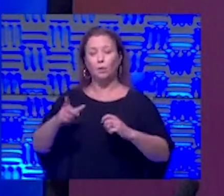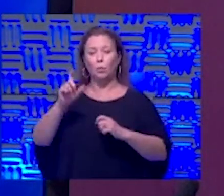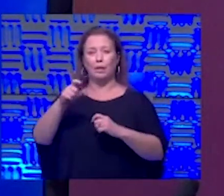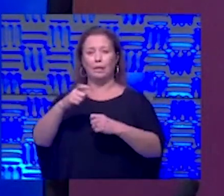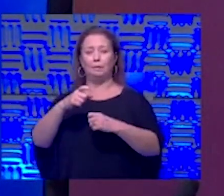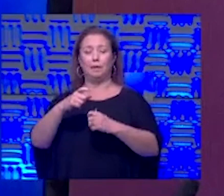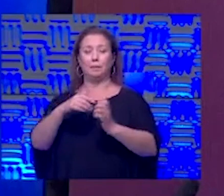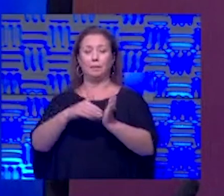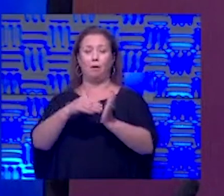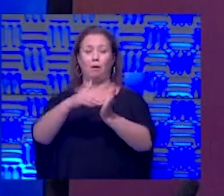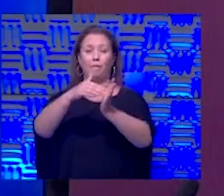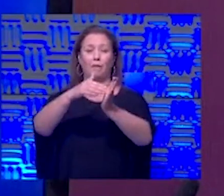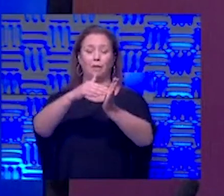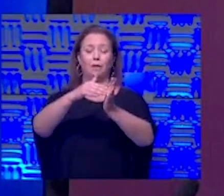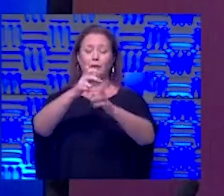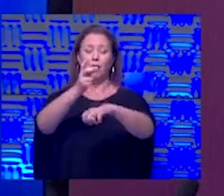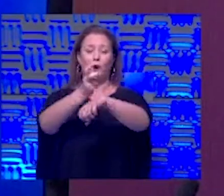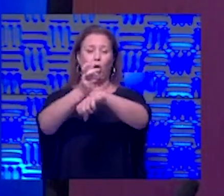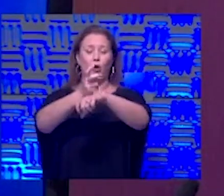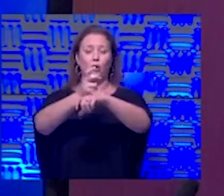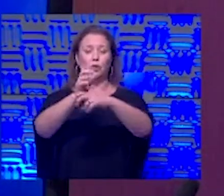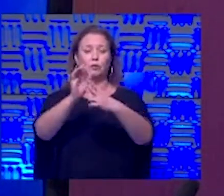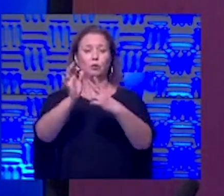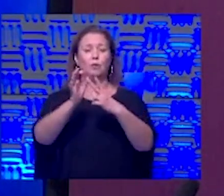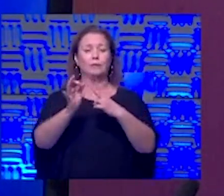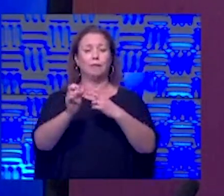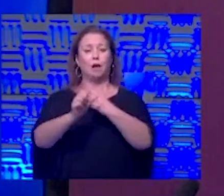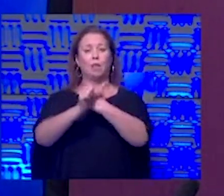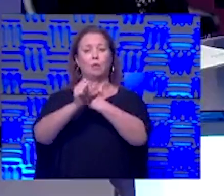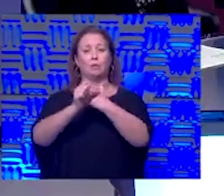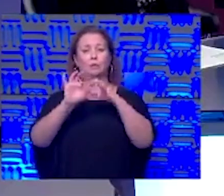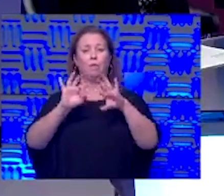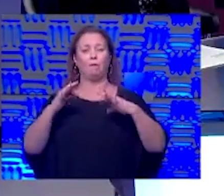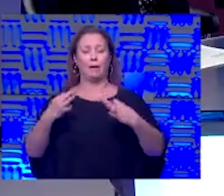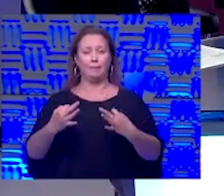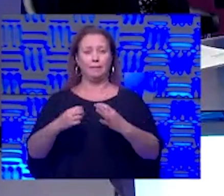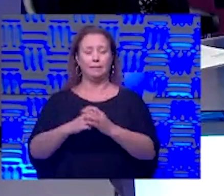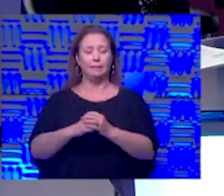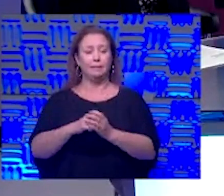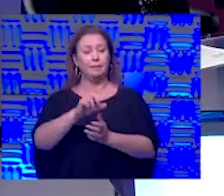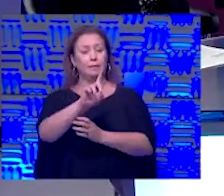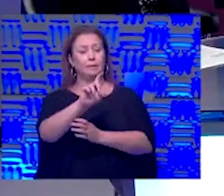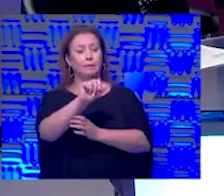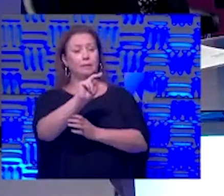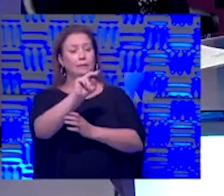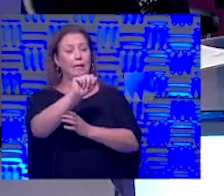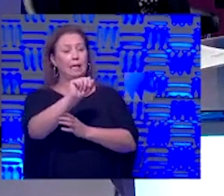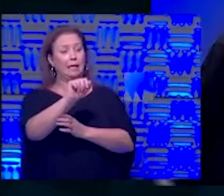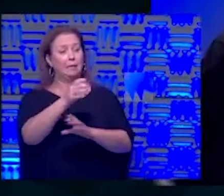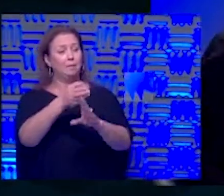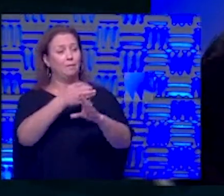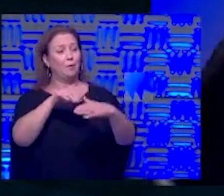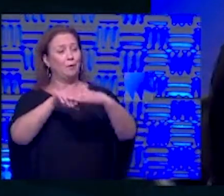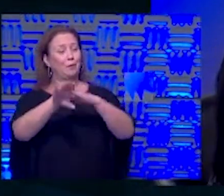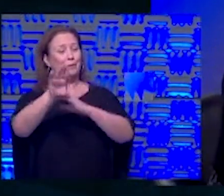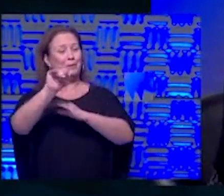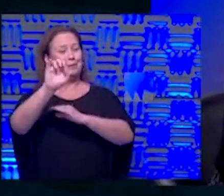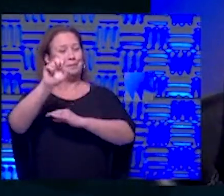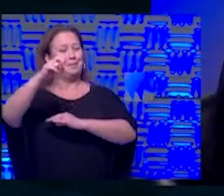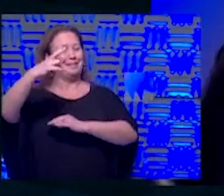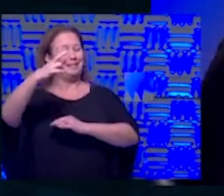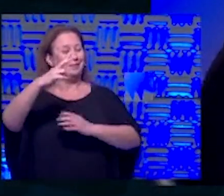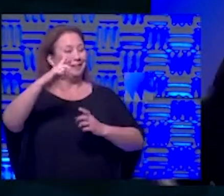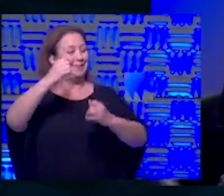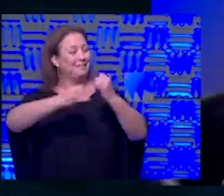really difficult choices based on the risk to our families. Dana, before you hit the beach, do you have some final